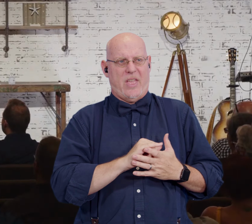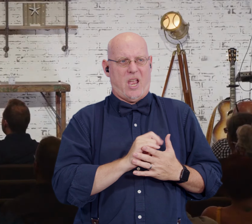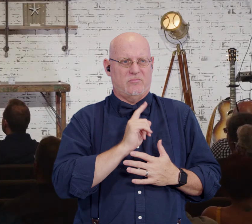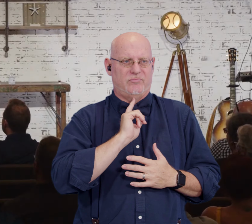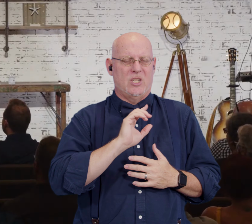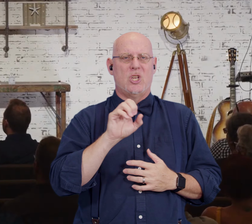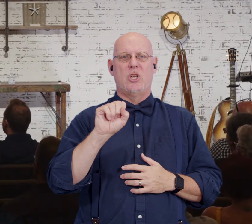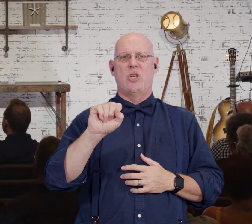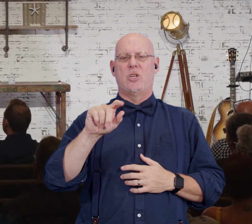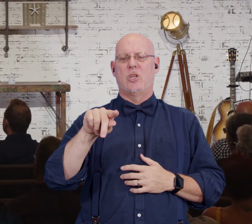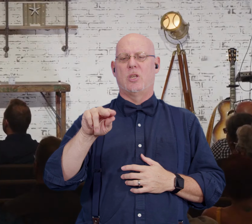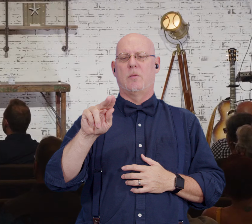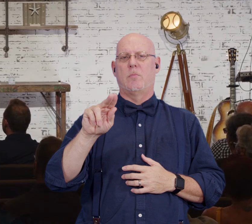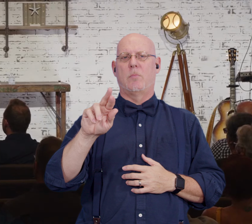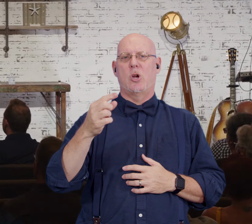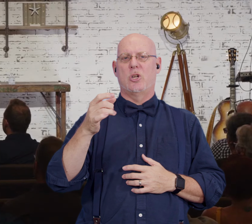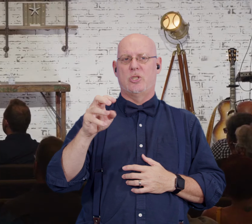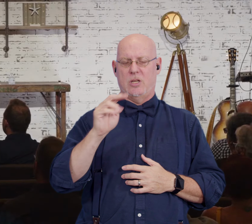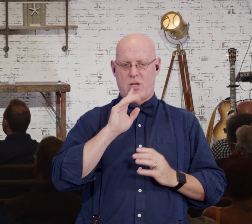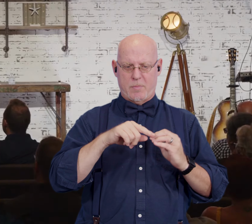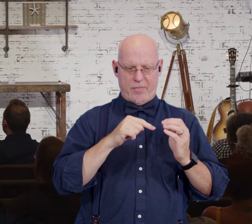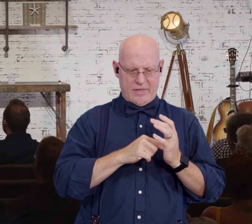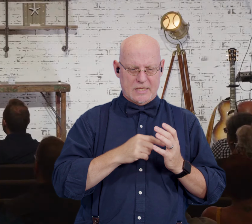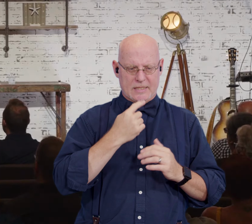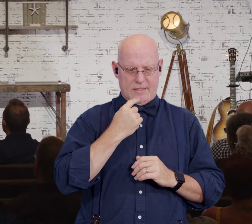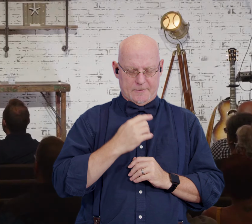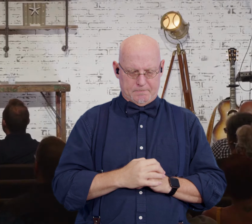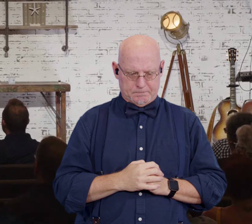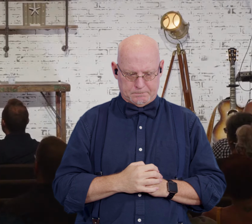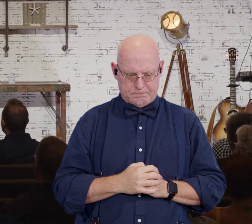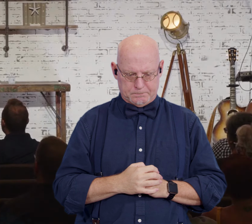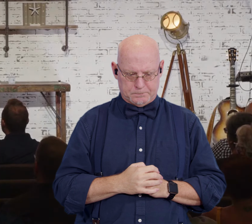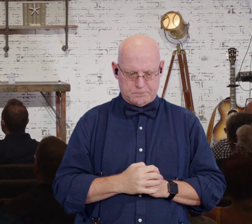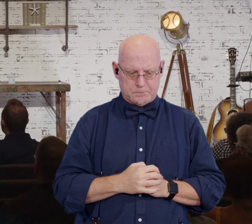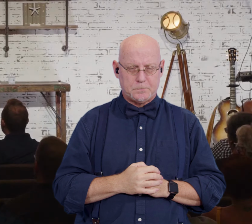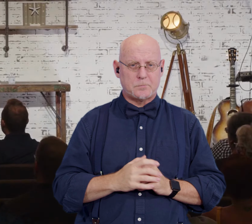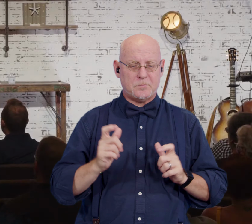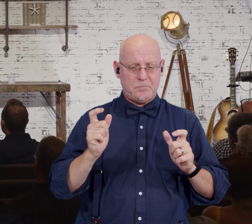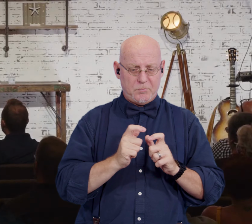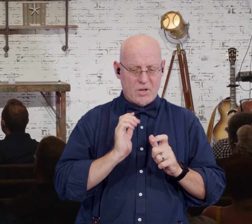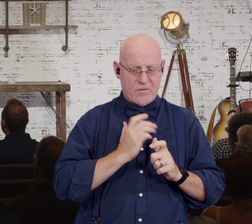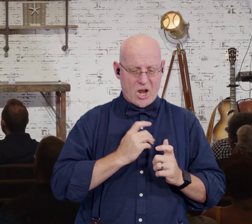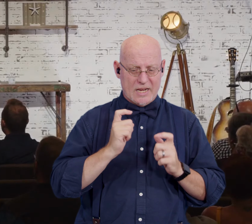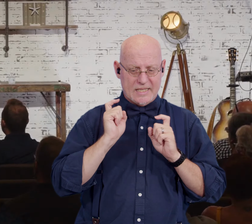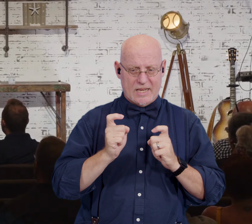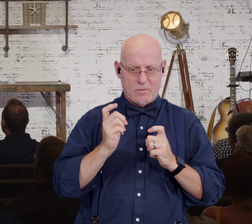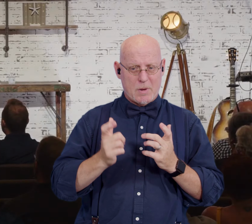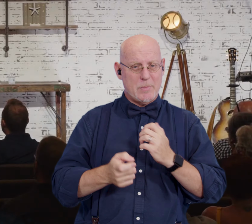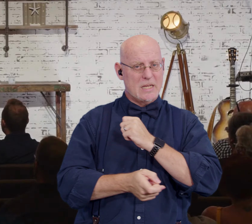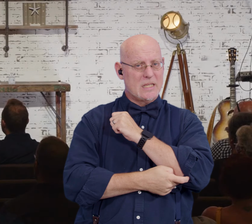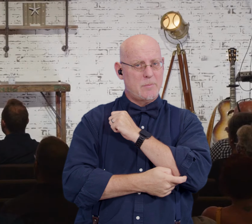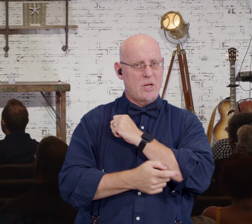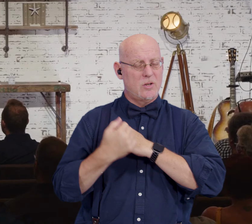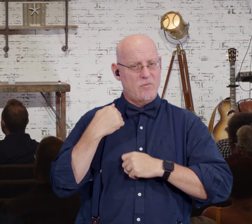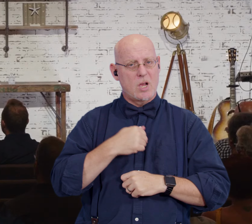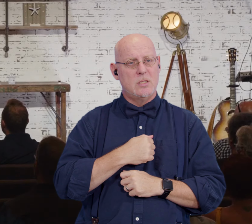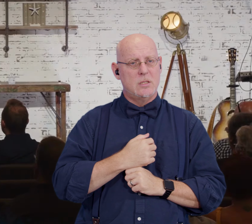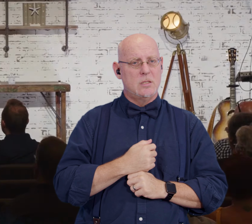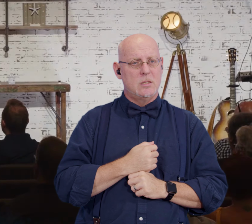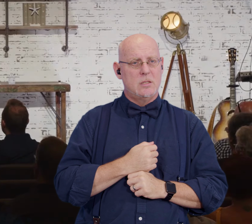that. Spurgeon, speaking about this, says this: the smallness of our gifts may be a temptation to